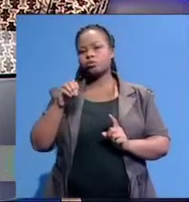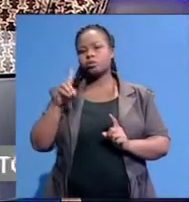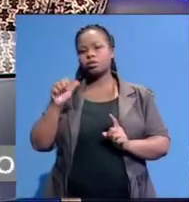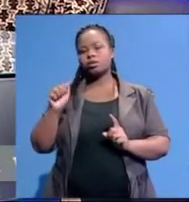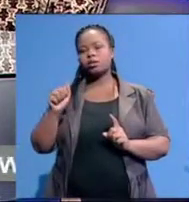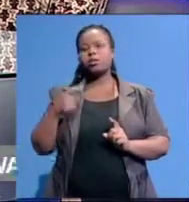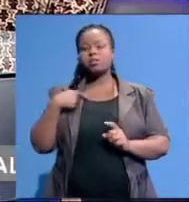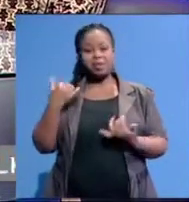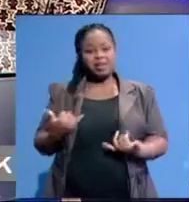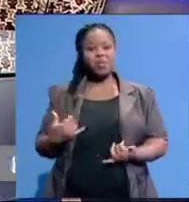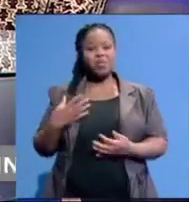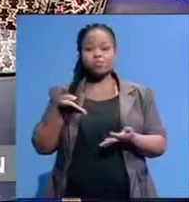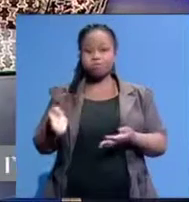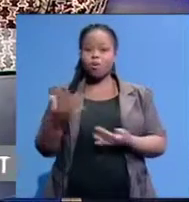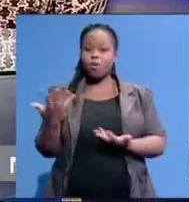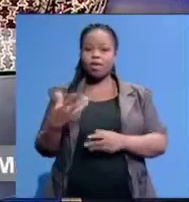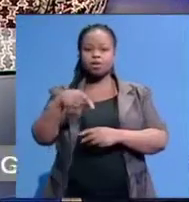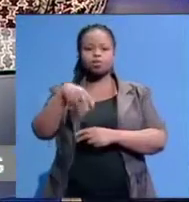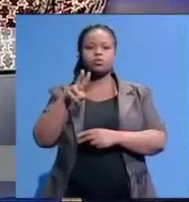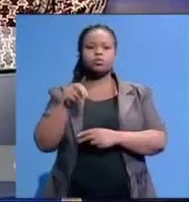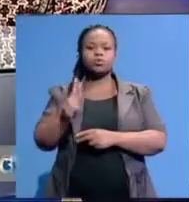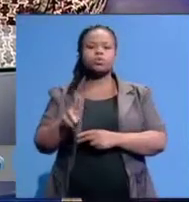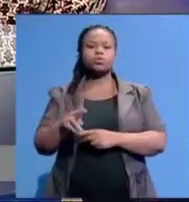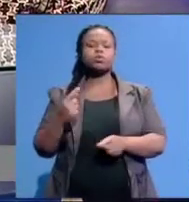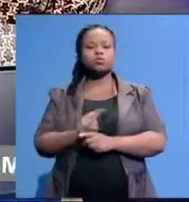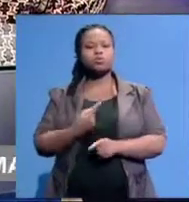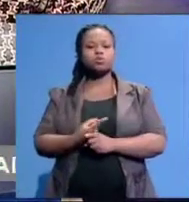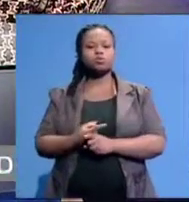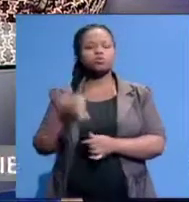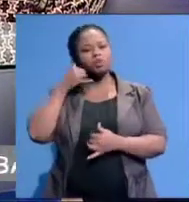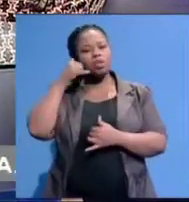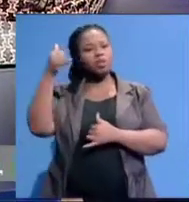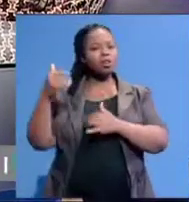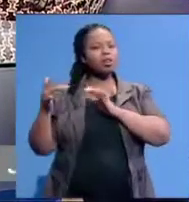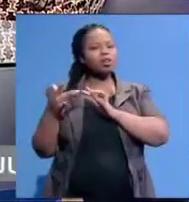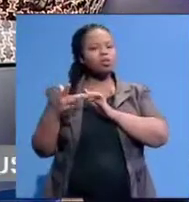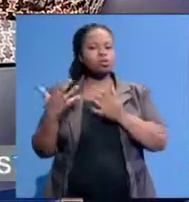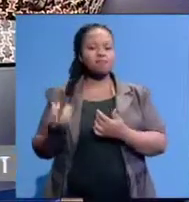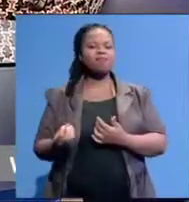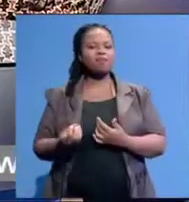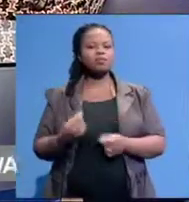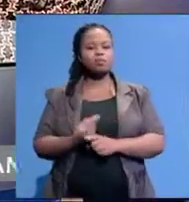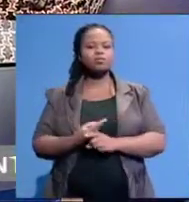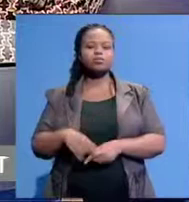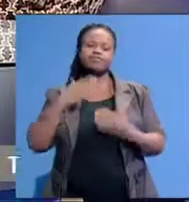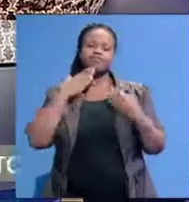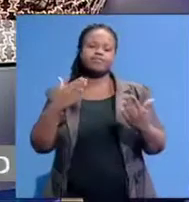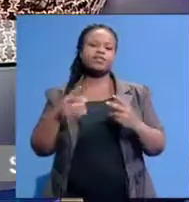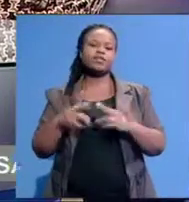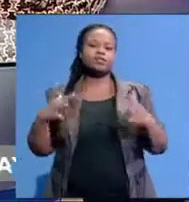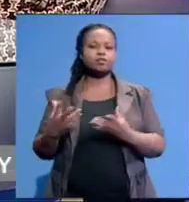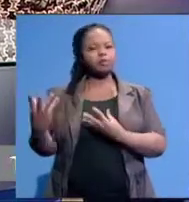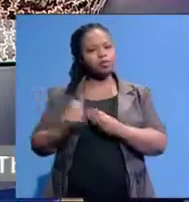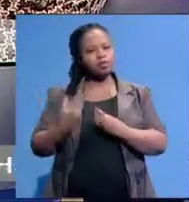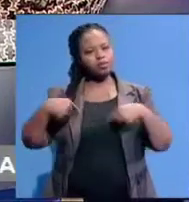Kunu right now, right? Yeah, he's on hybrid, and he'll be joining us in Kunu. So, Dr. Somadoda Figeni, thank you so much for joining us